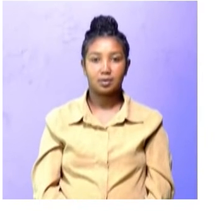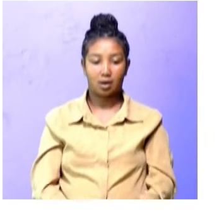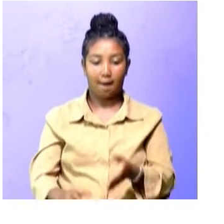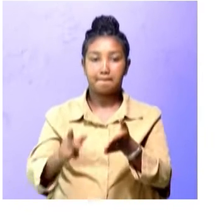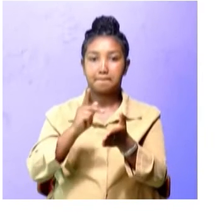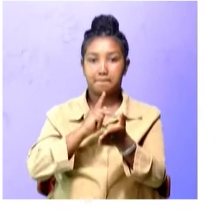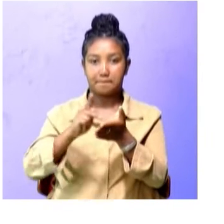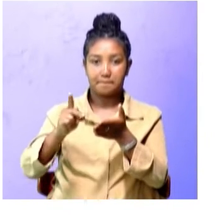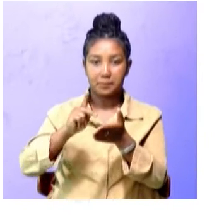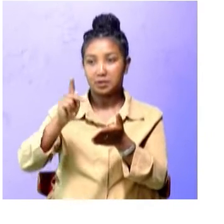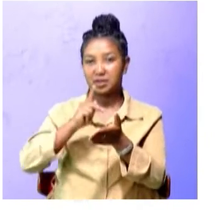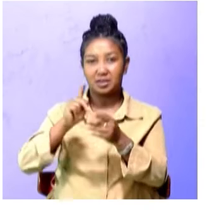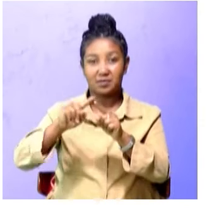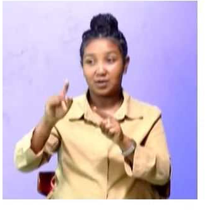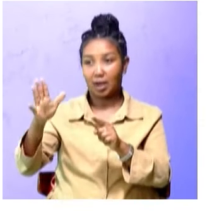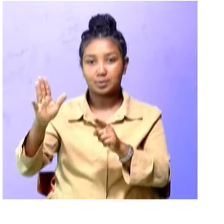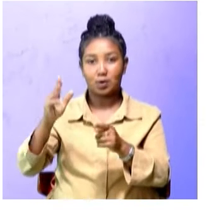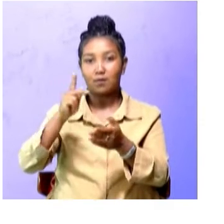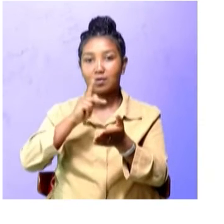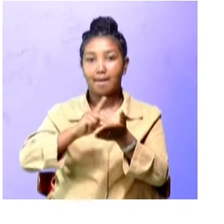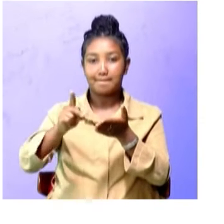paragraphs, different types of